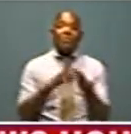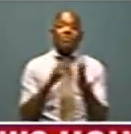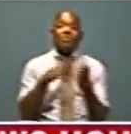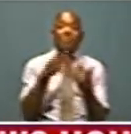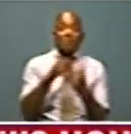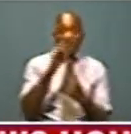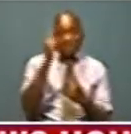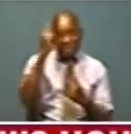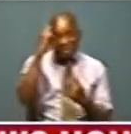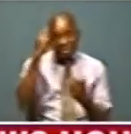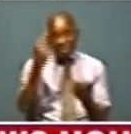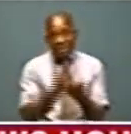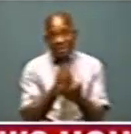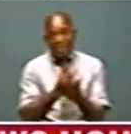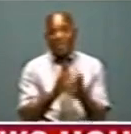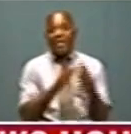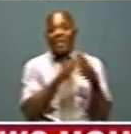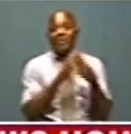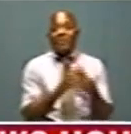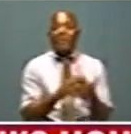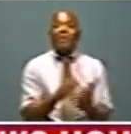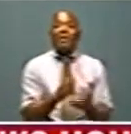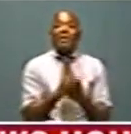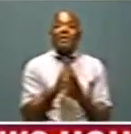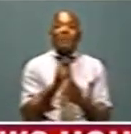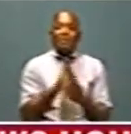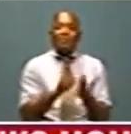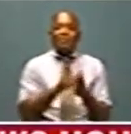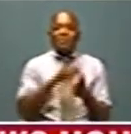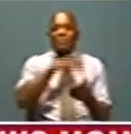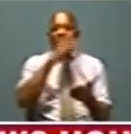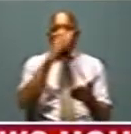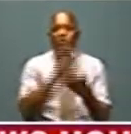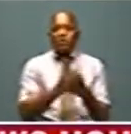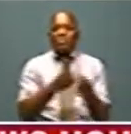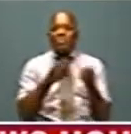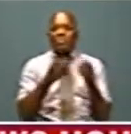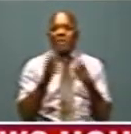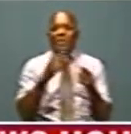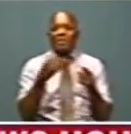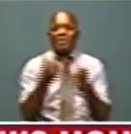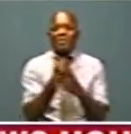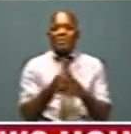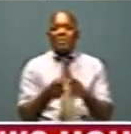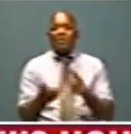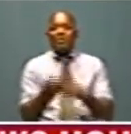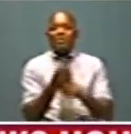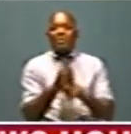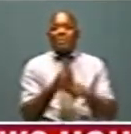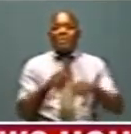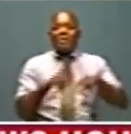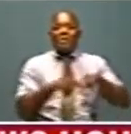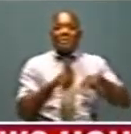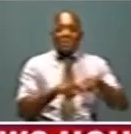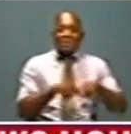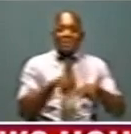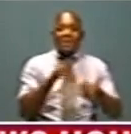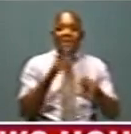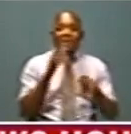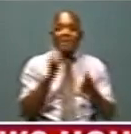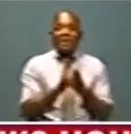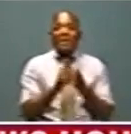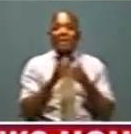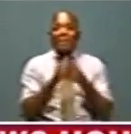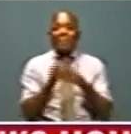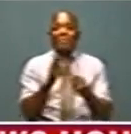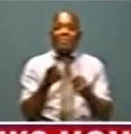by the government of Ghana and the USA to drastically cut down on the number of new HIV infections and HIV-related deaths in the